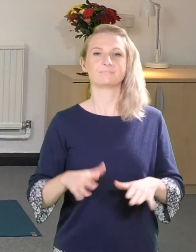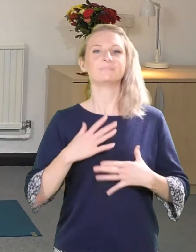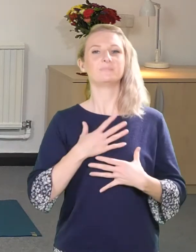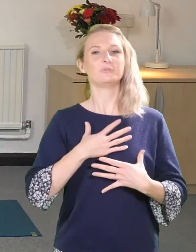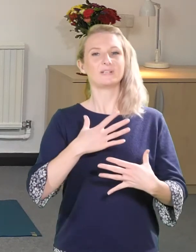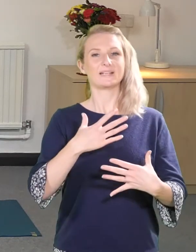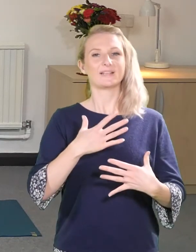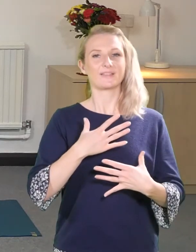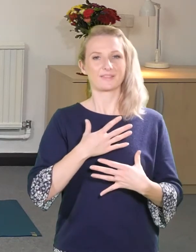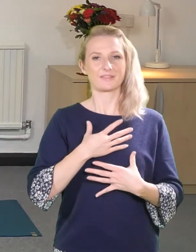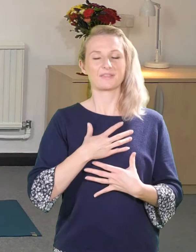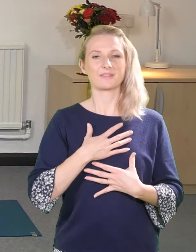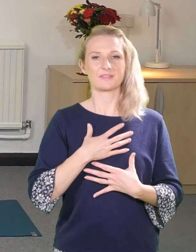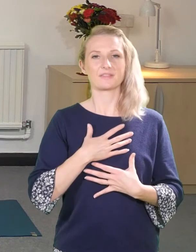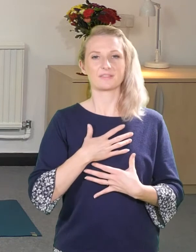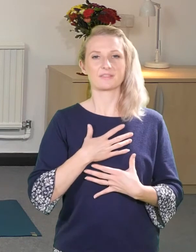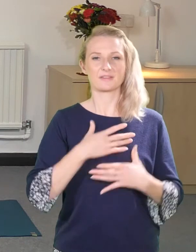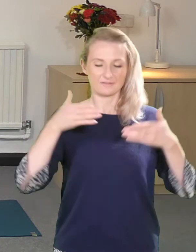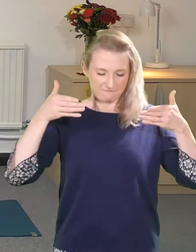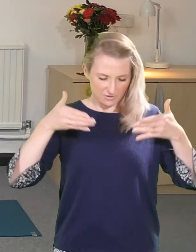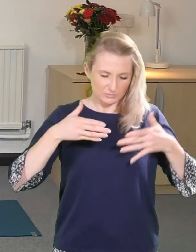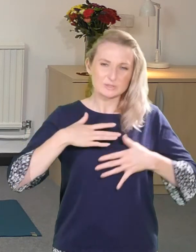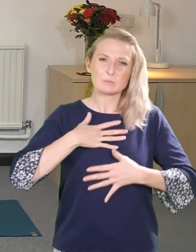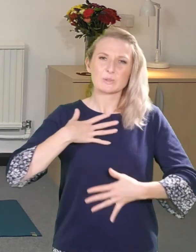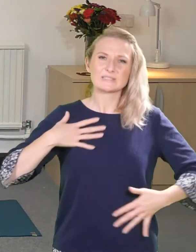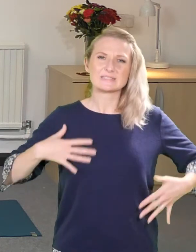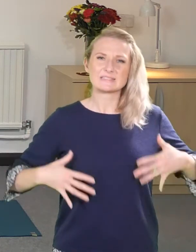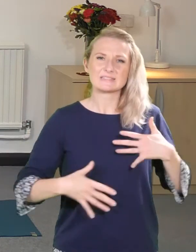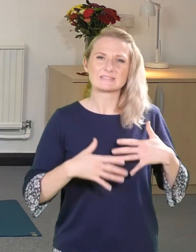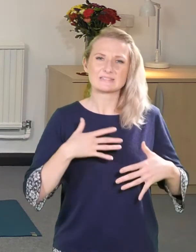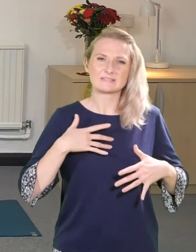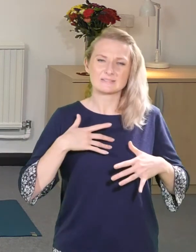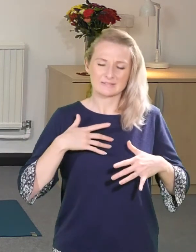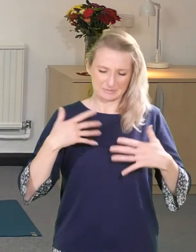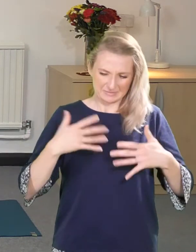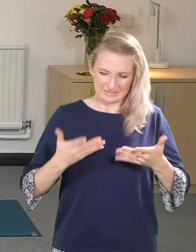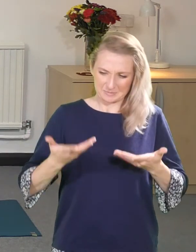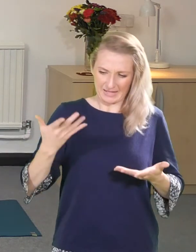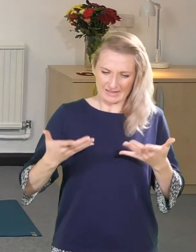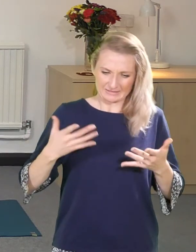breaths here, noticing how your body feels after this balancing work that we've done.